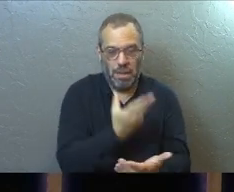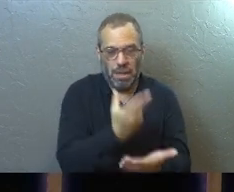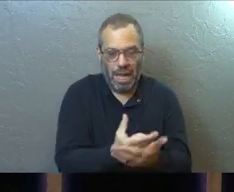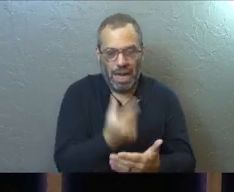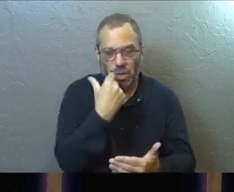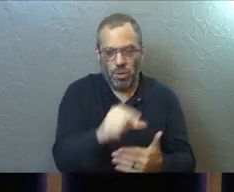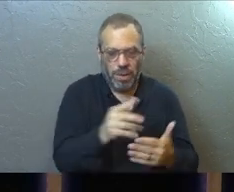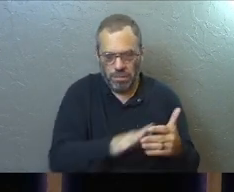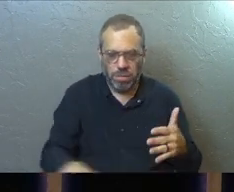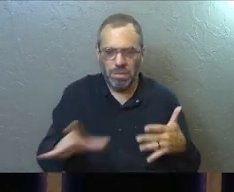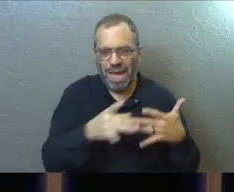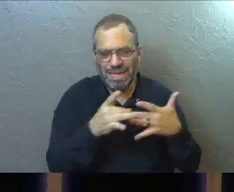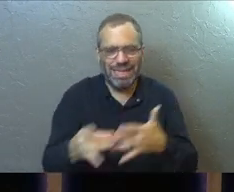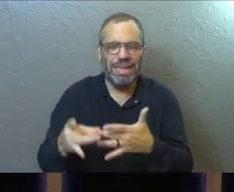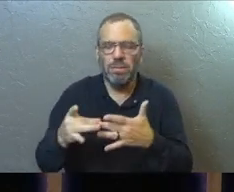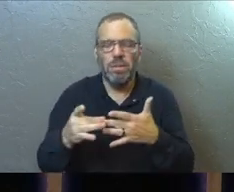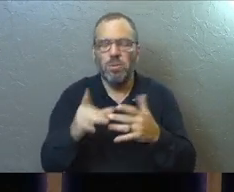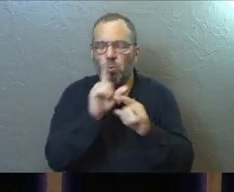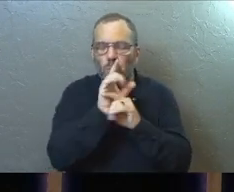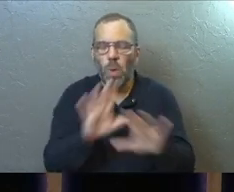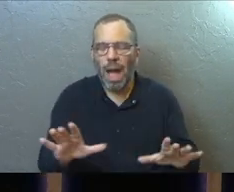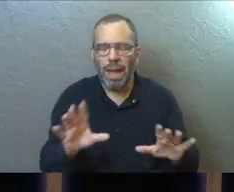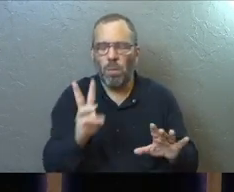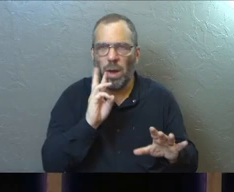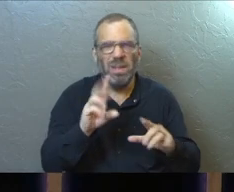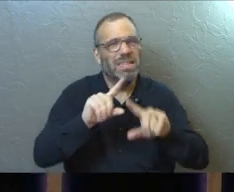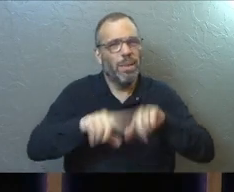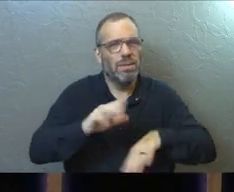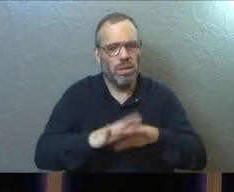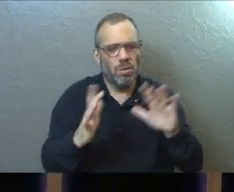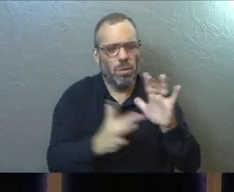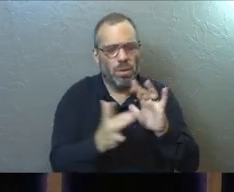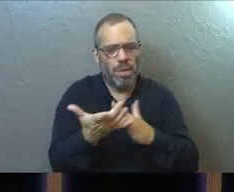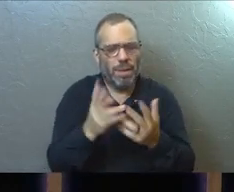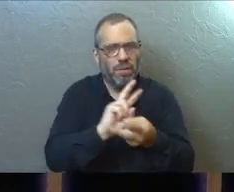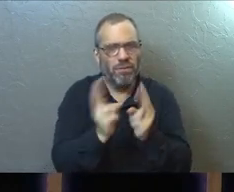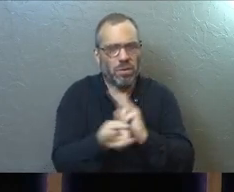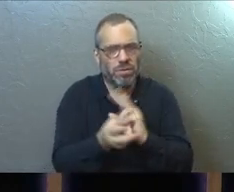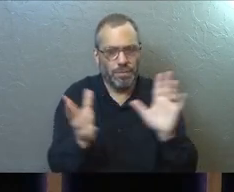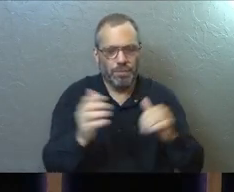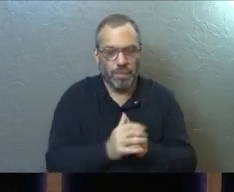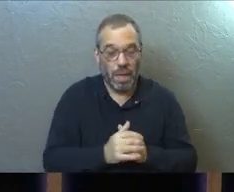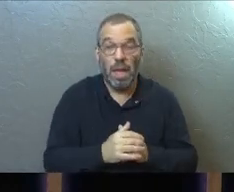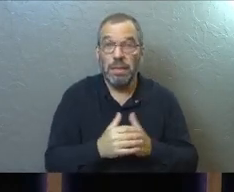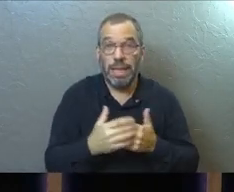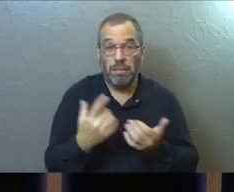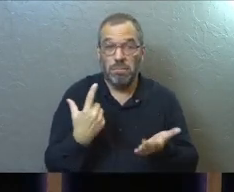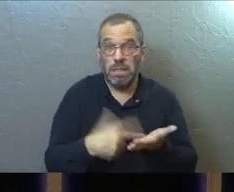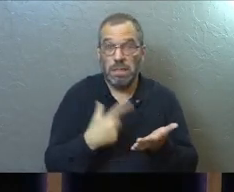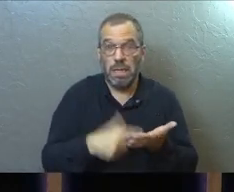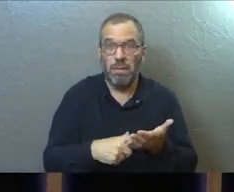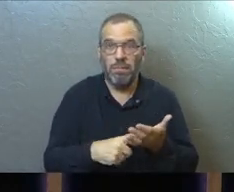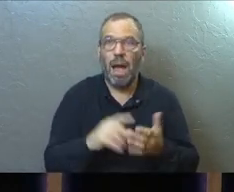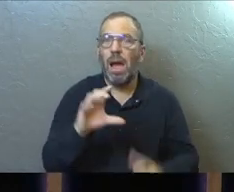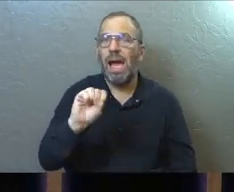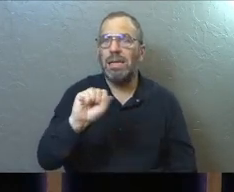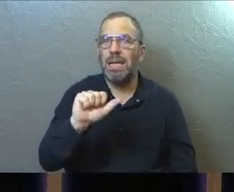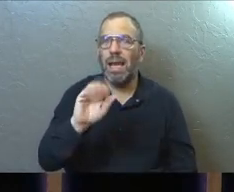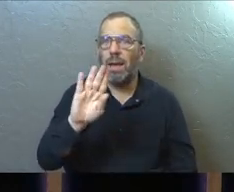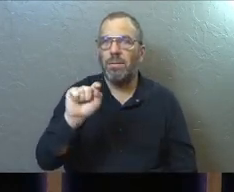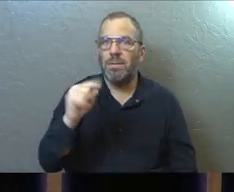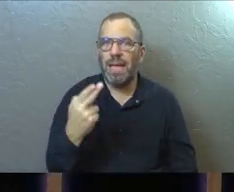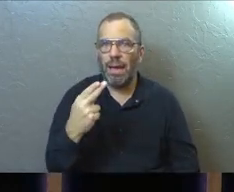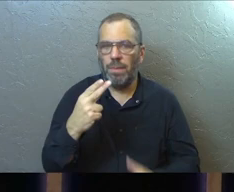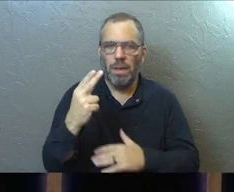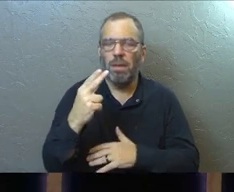beside quiet waters or still waters, depending on your version. And one of the things that we're going to talk about Sabbath. We're